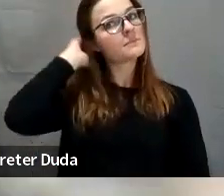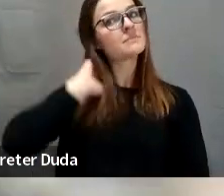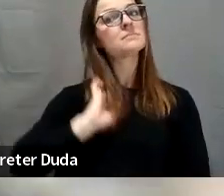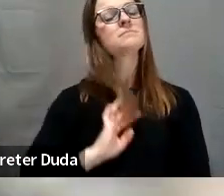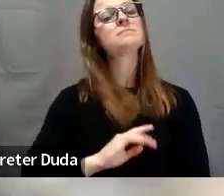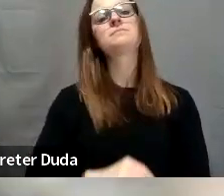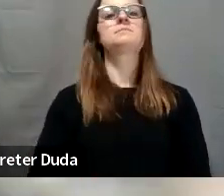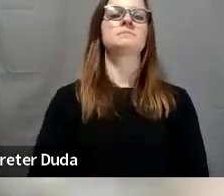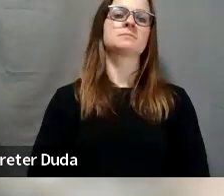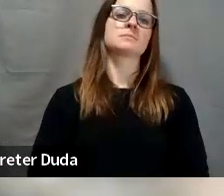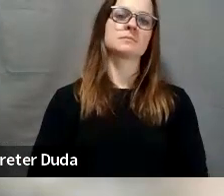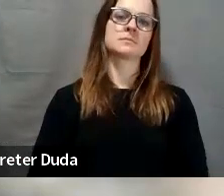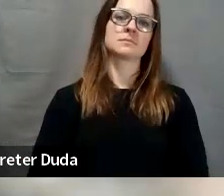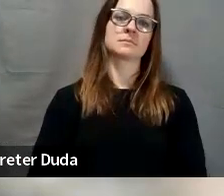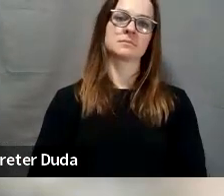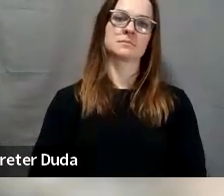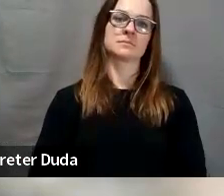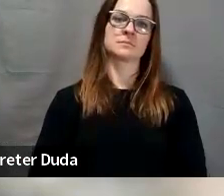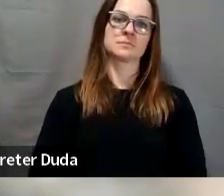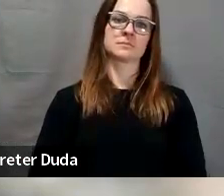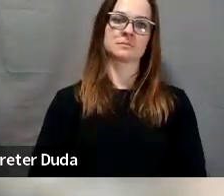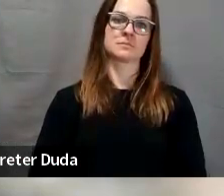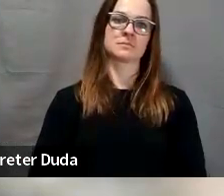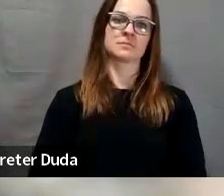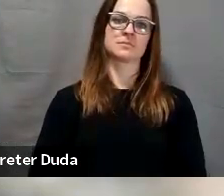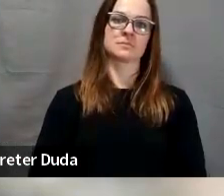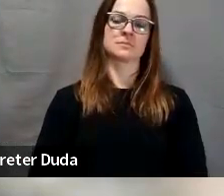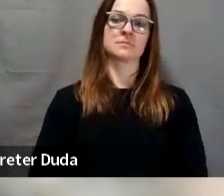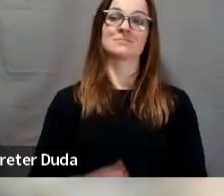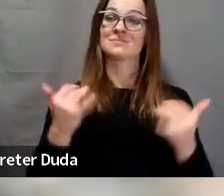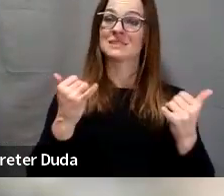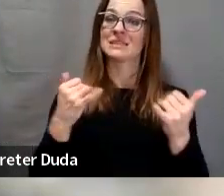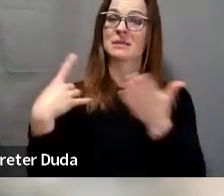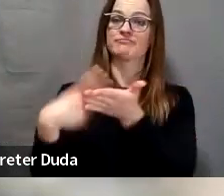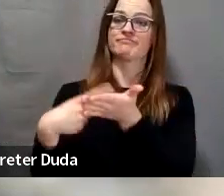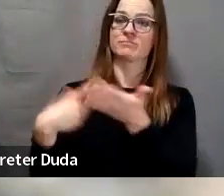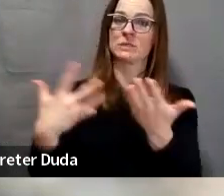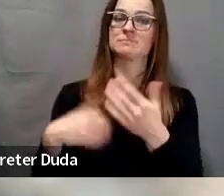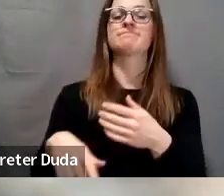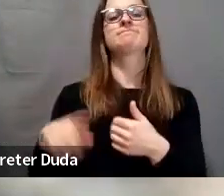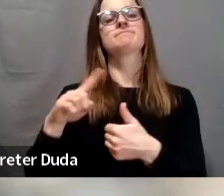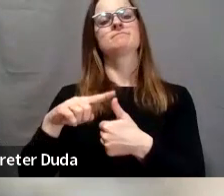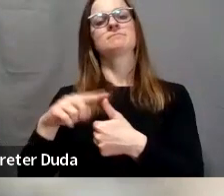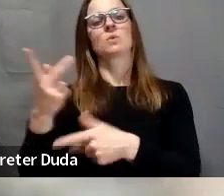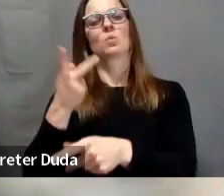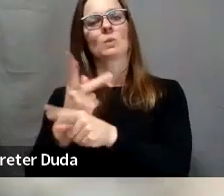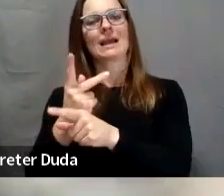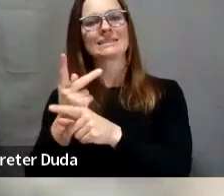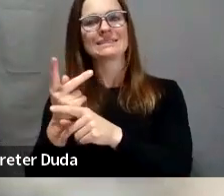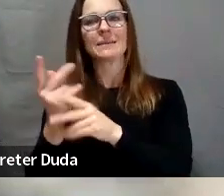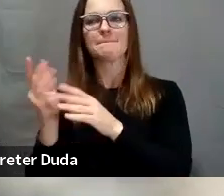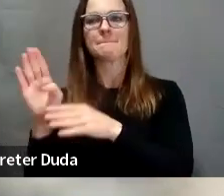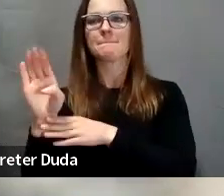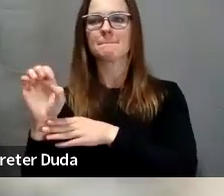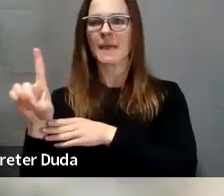Okay, so some of the things that we'll cover today are types of beds, and also we'll